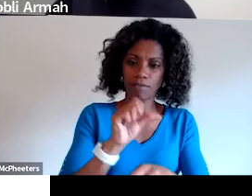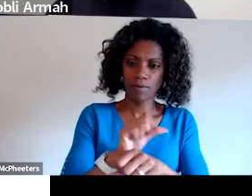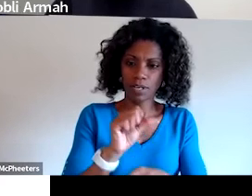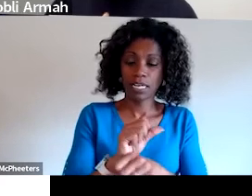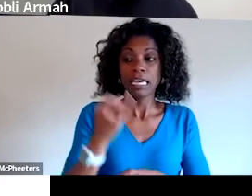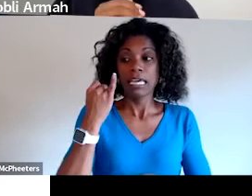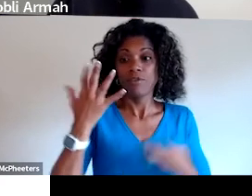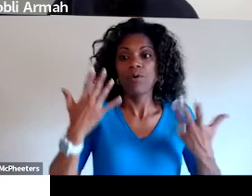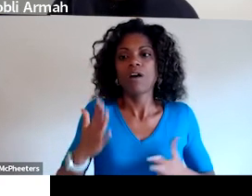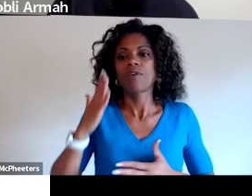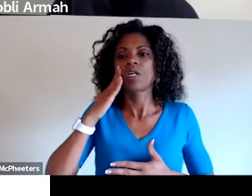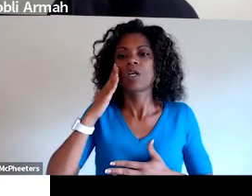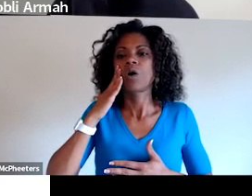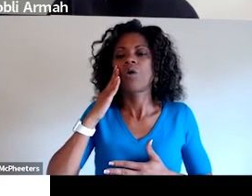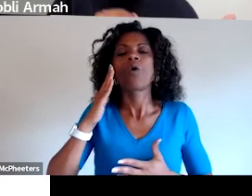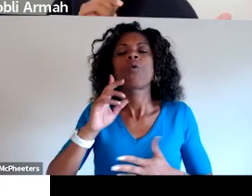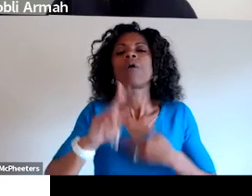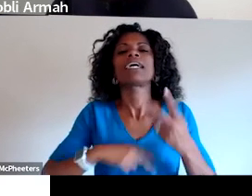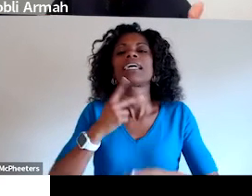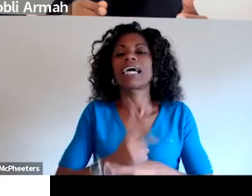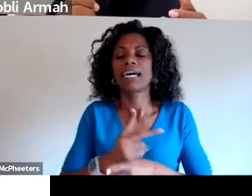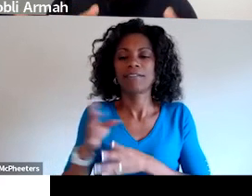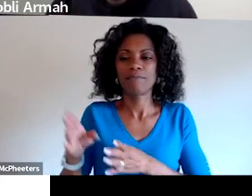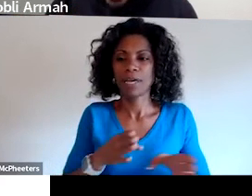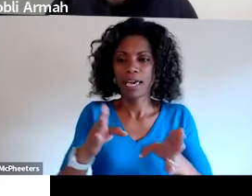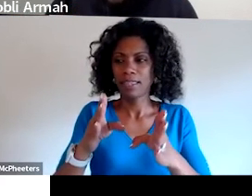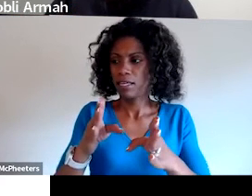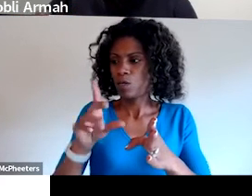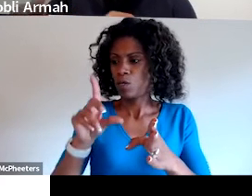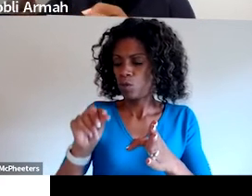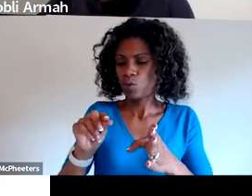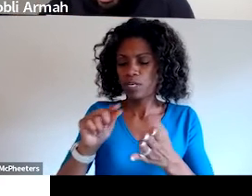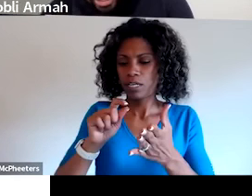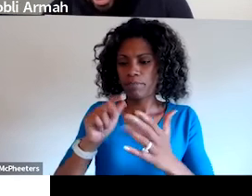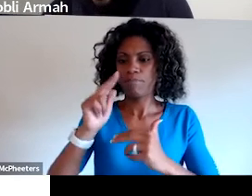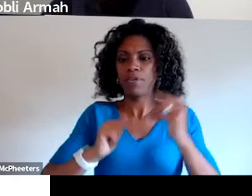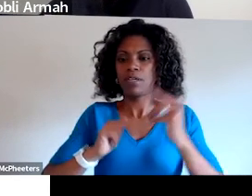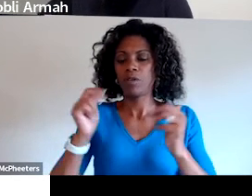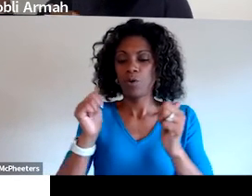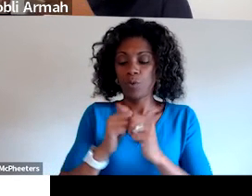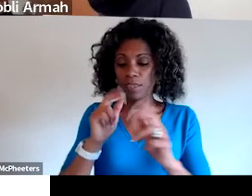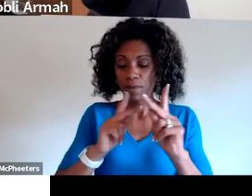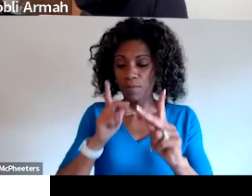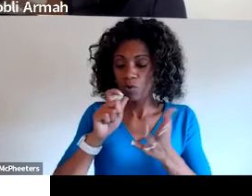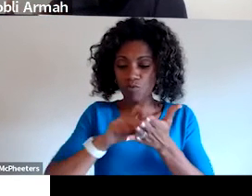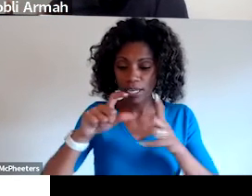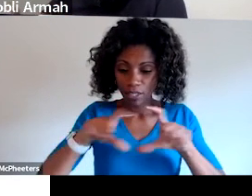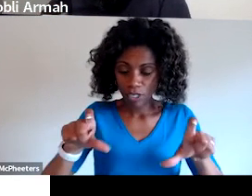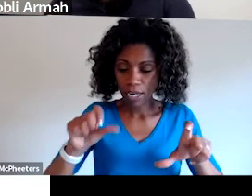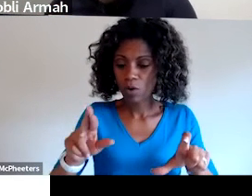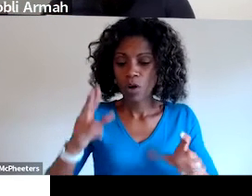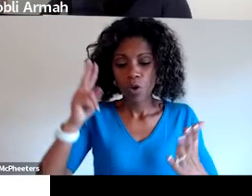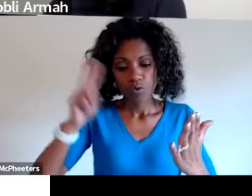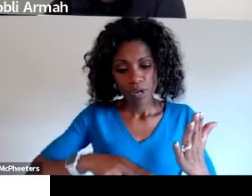from the beginning, what kind of capacity building do you do with the team that writes the checks, that looks at the letters of interest, that